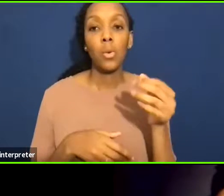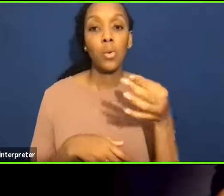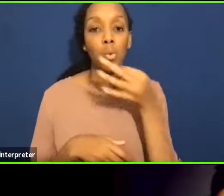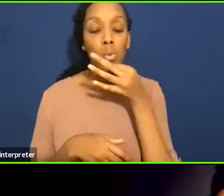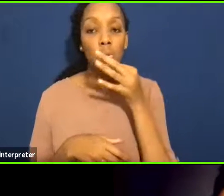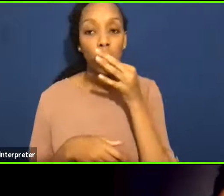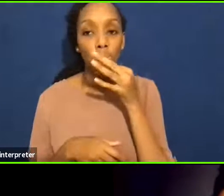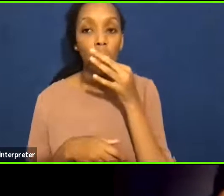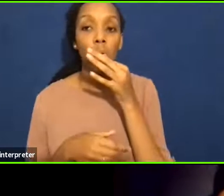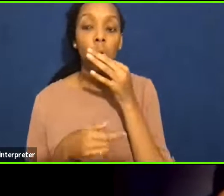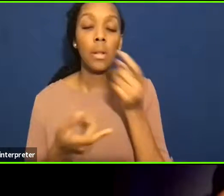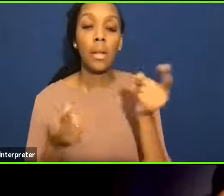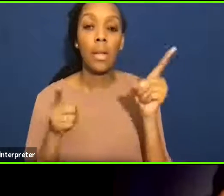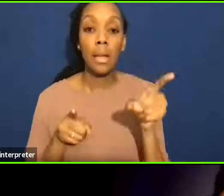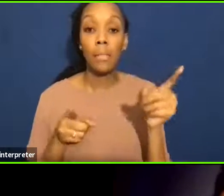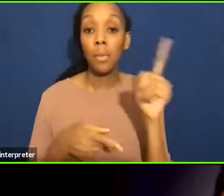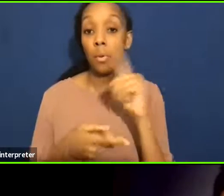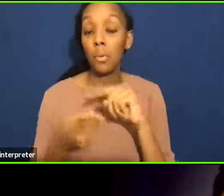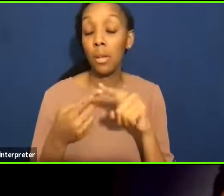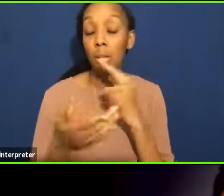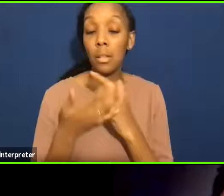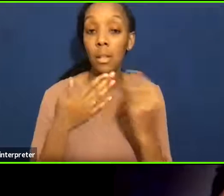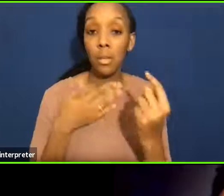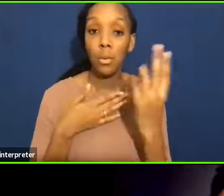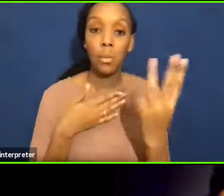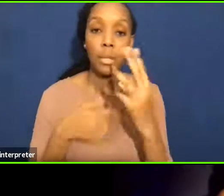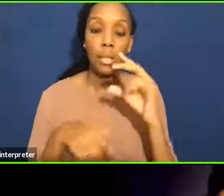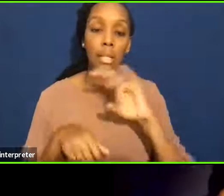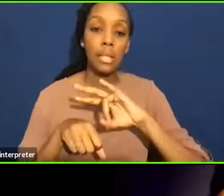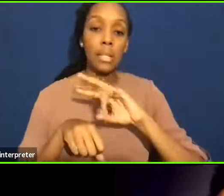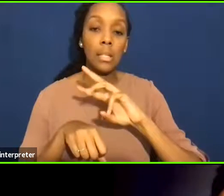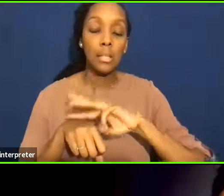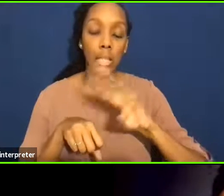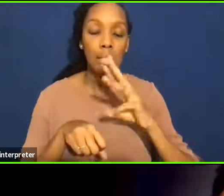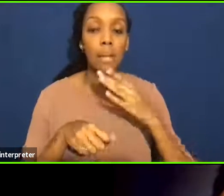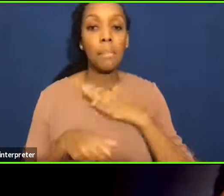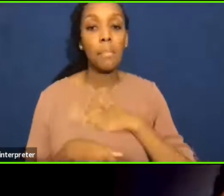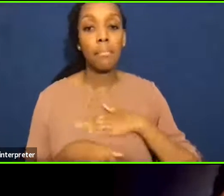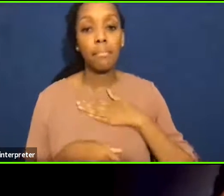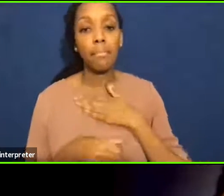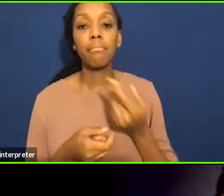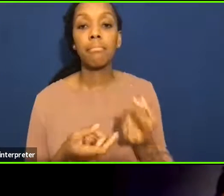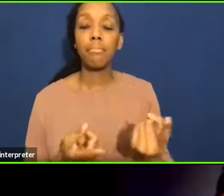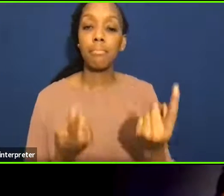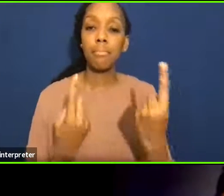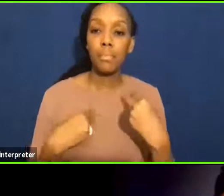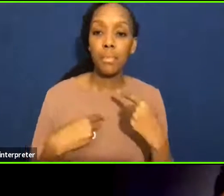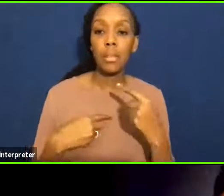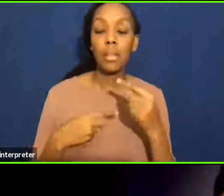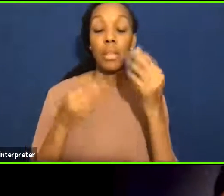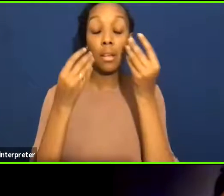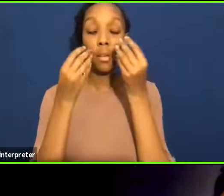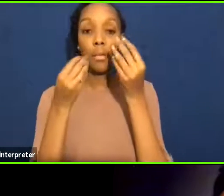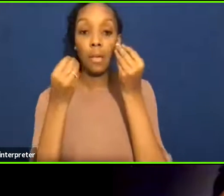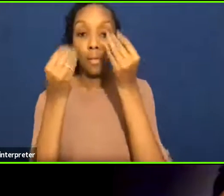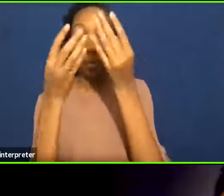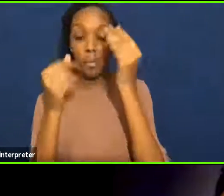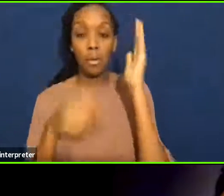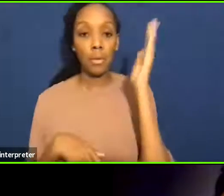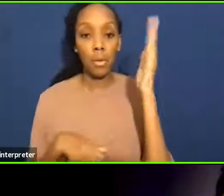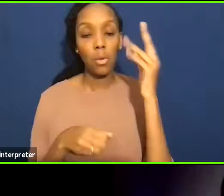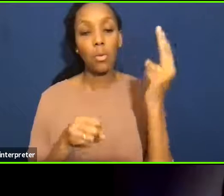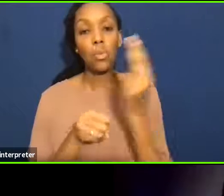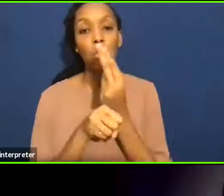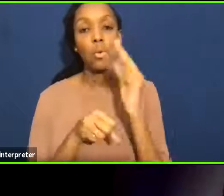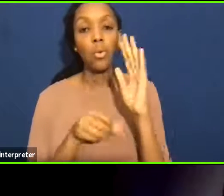SGA is next Wednesday at 6 p.m. Please come out and support if you can. The information and presentation can be used in your roles in SGA